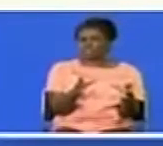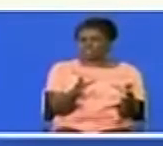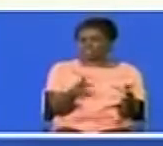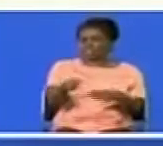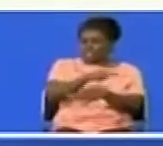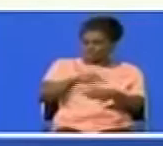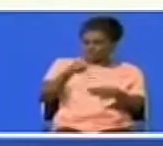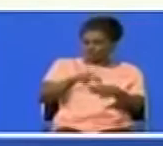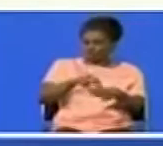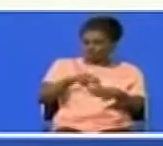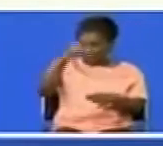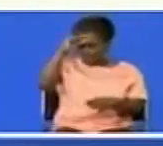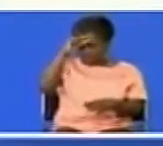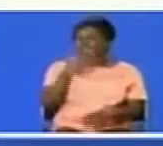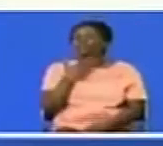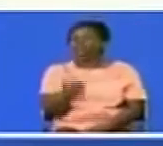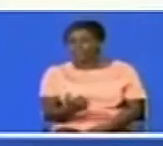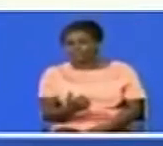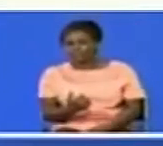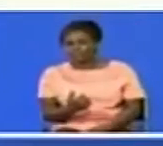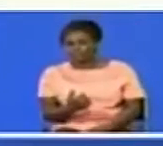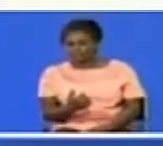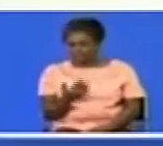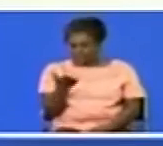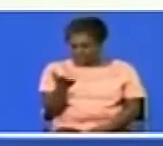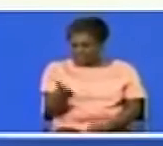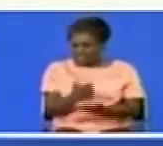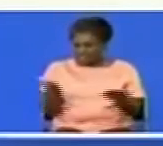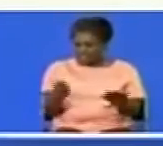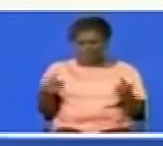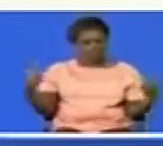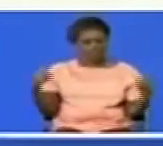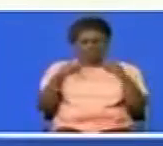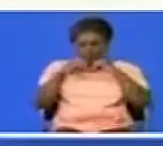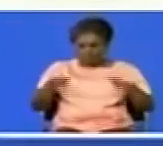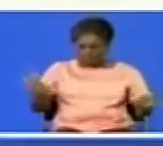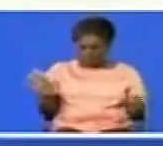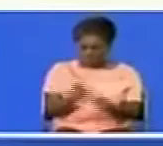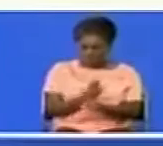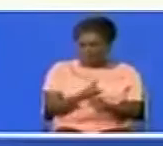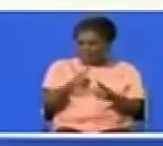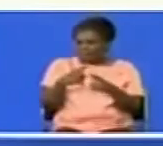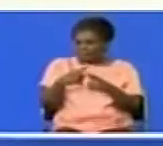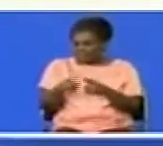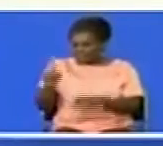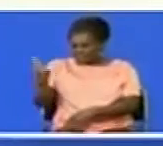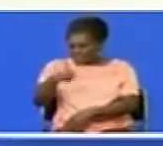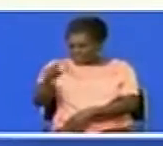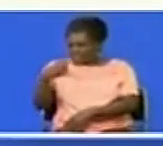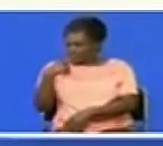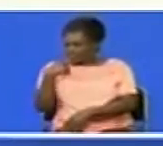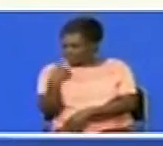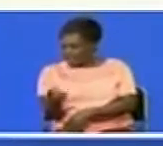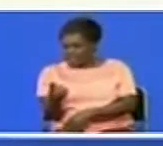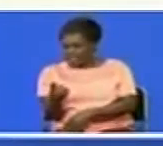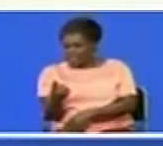government wants them to do. Right. So that is something that is completely devolved. But it will also be very wrong for us to sit here